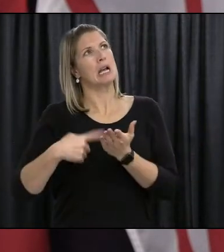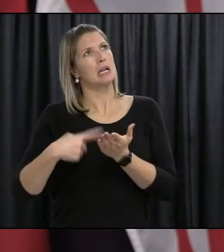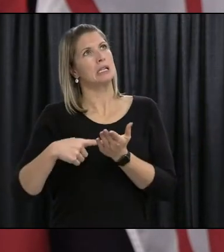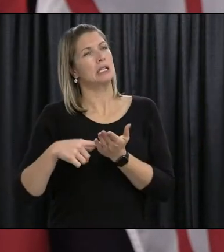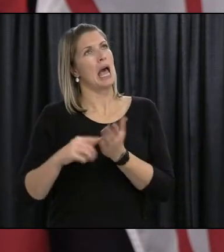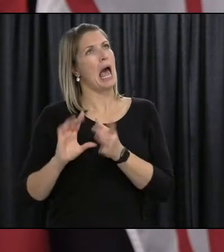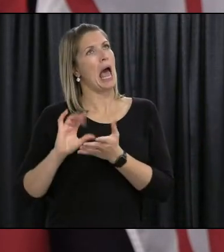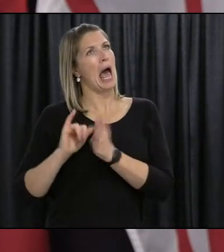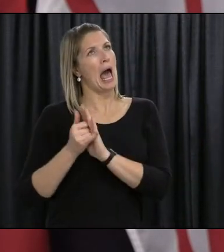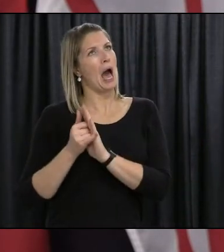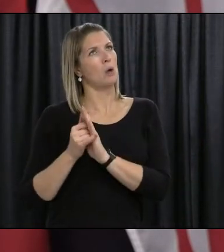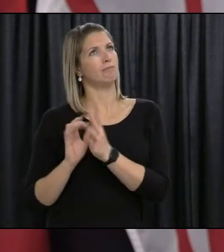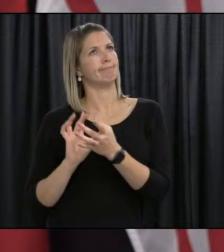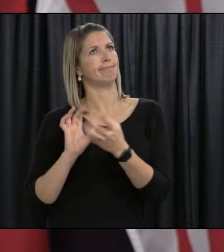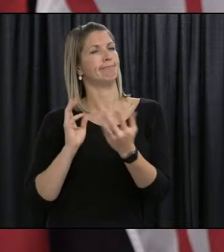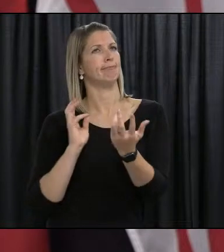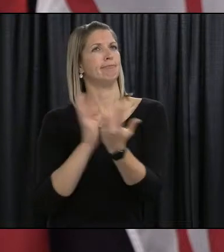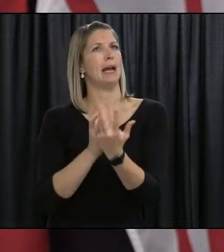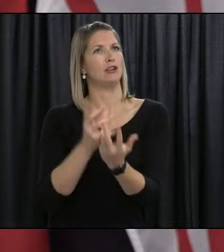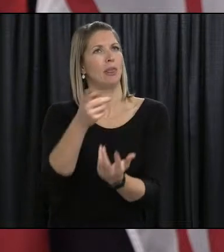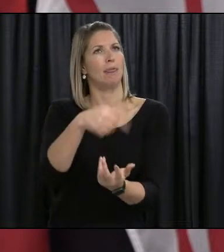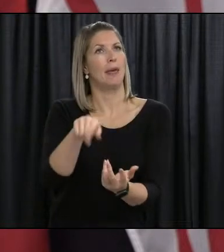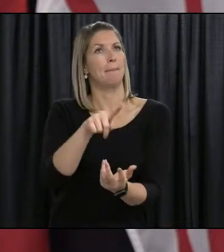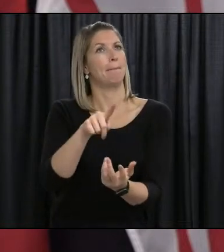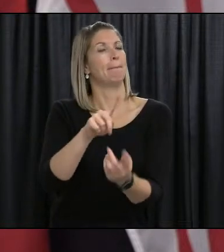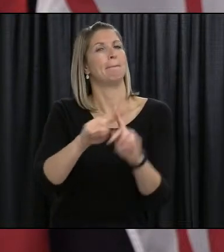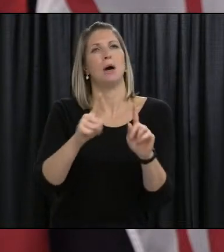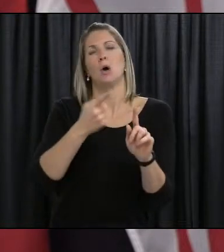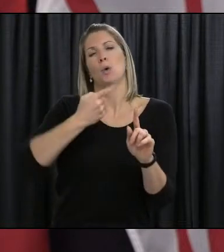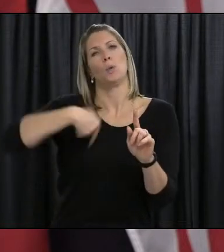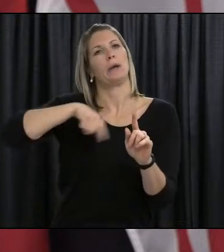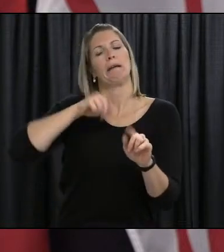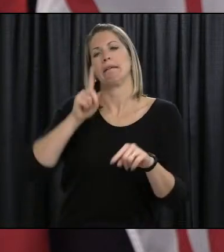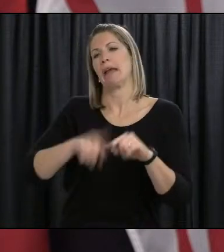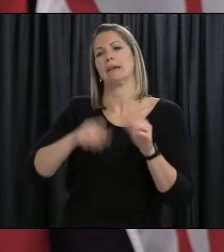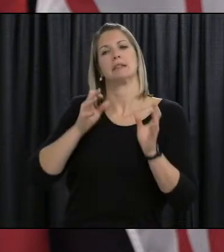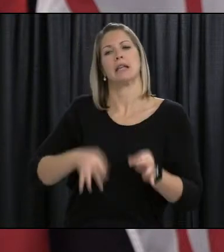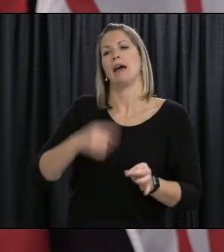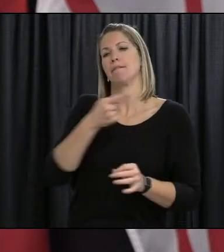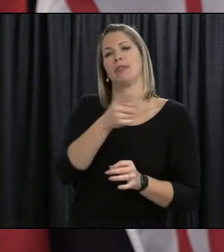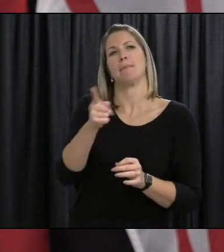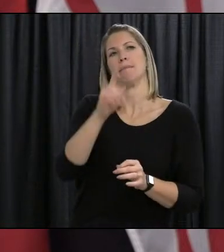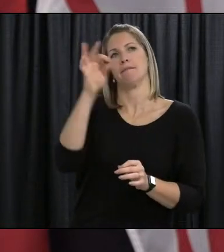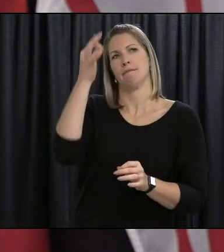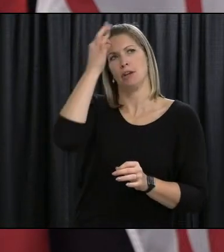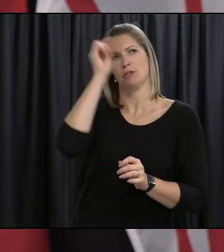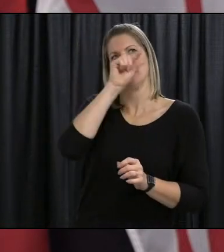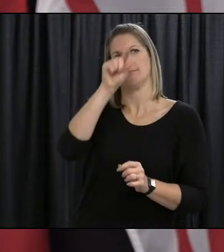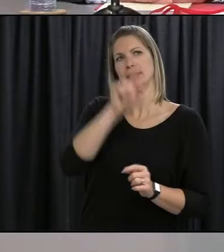but that jurisdiction lies solely with the federal authorities.